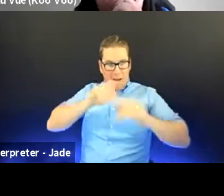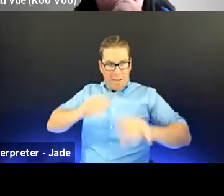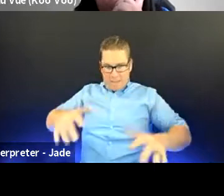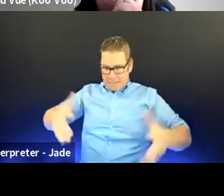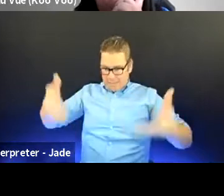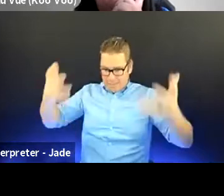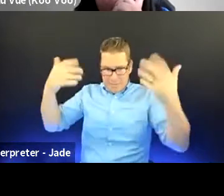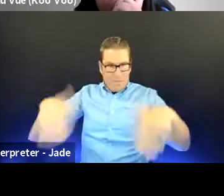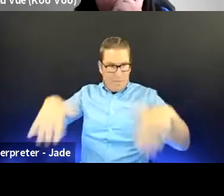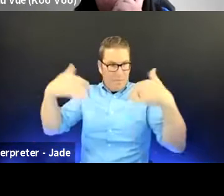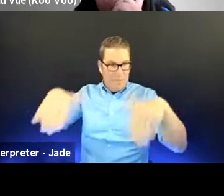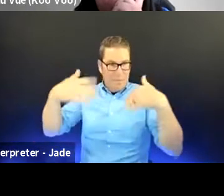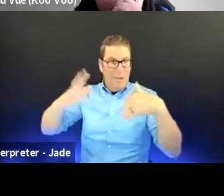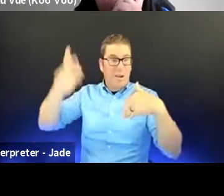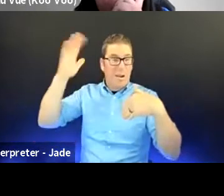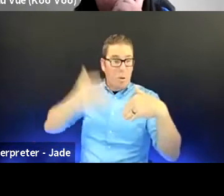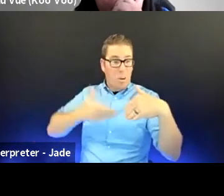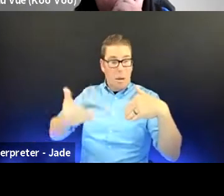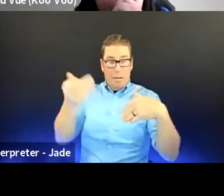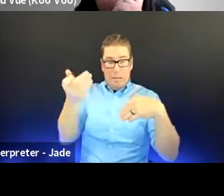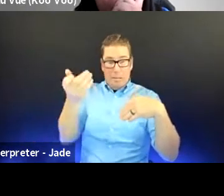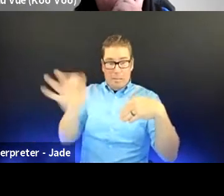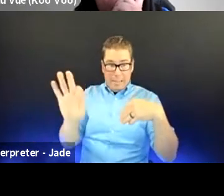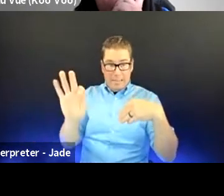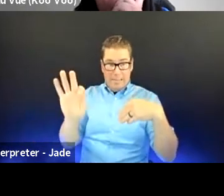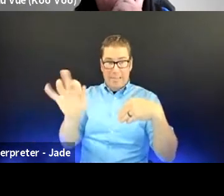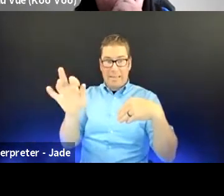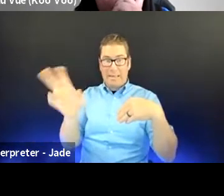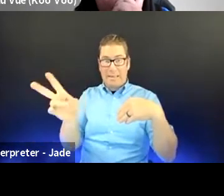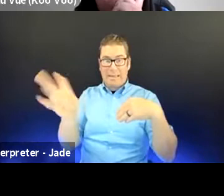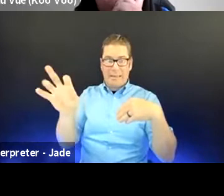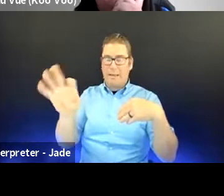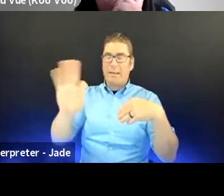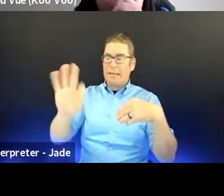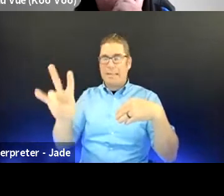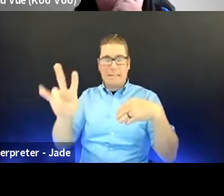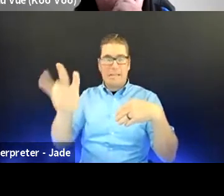here 1997, it was a very different place and a different time.